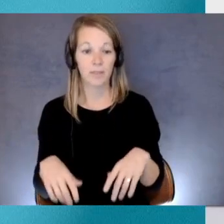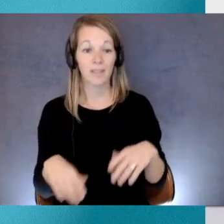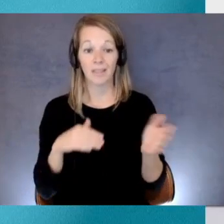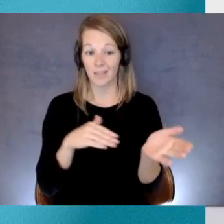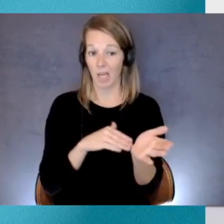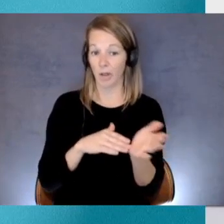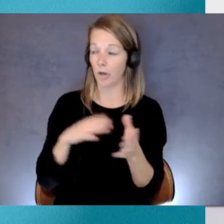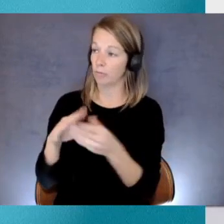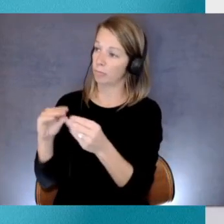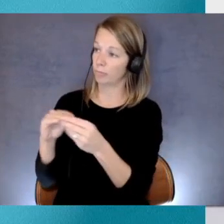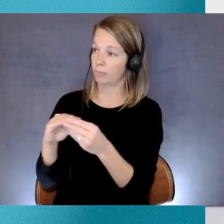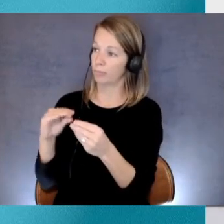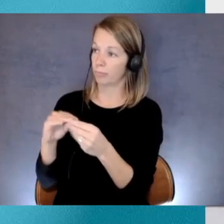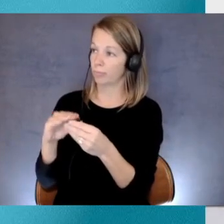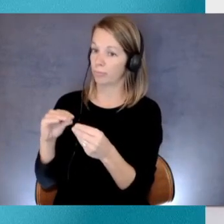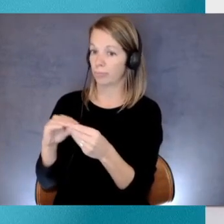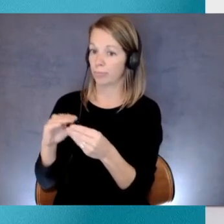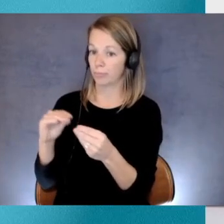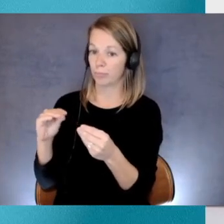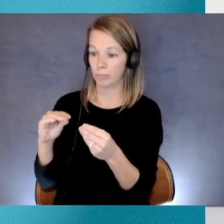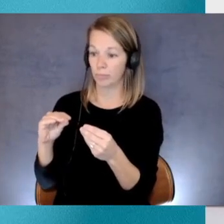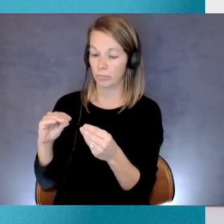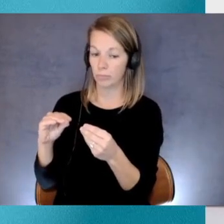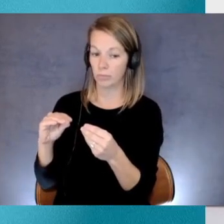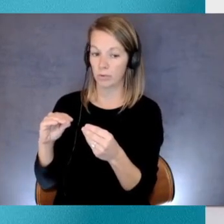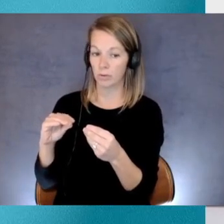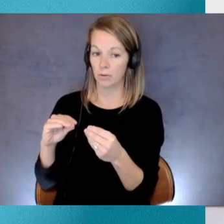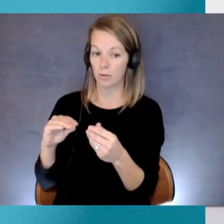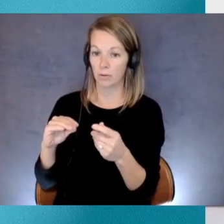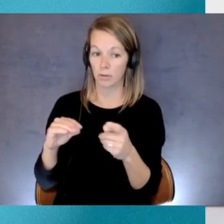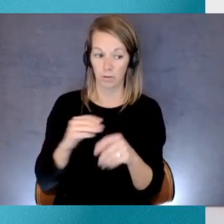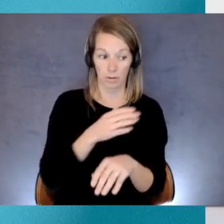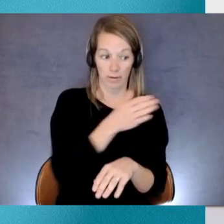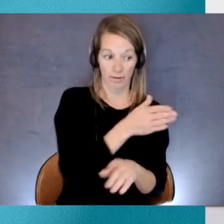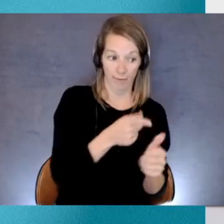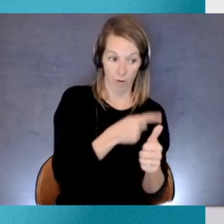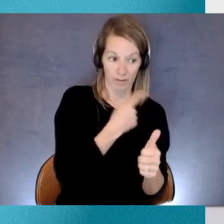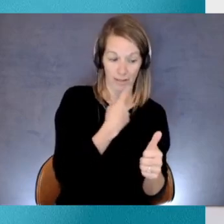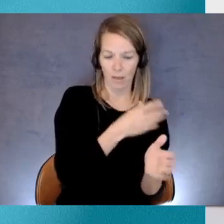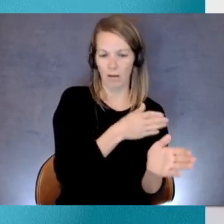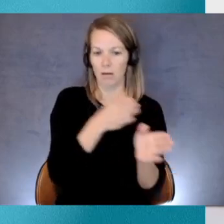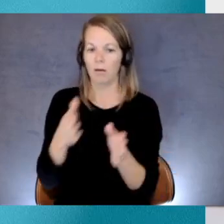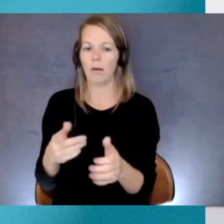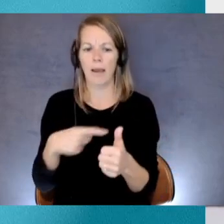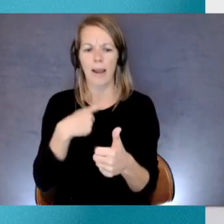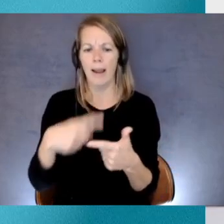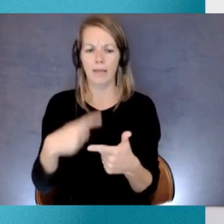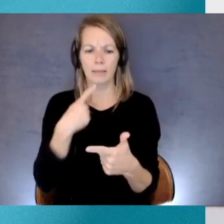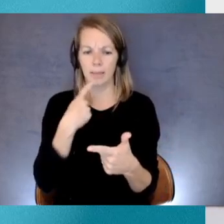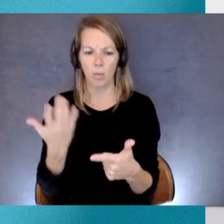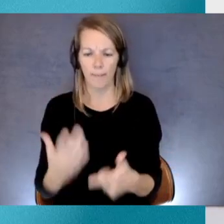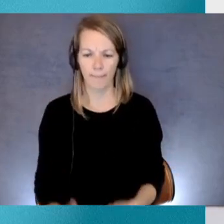continues talking. Based on those things you said the first time, what might the doctor be saying next?